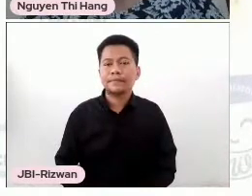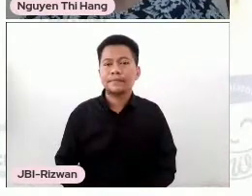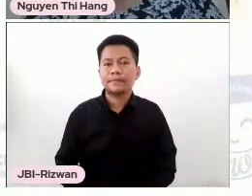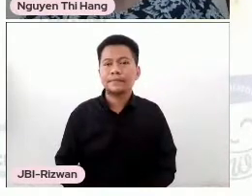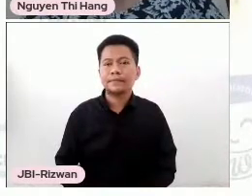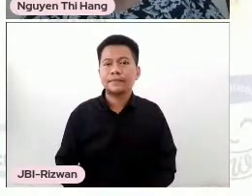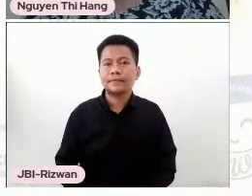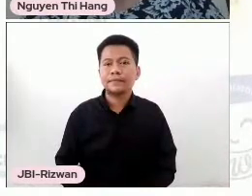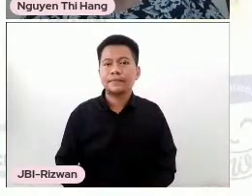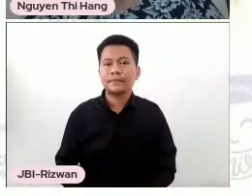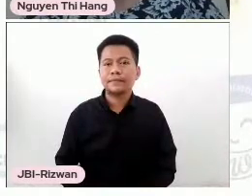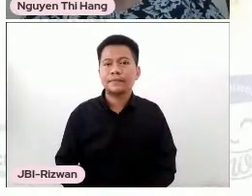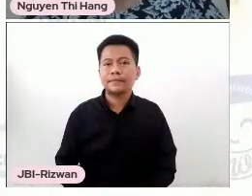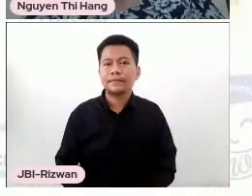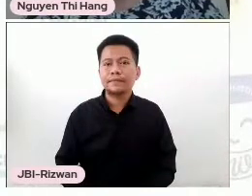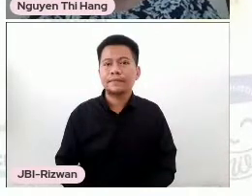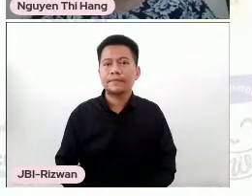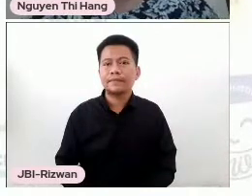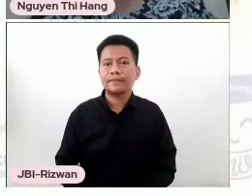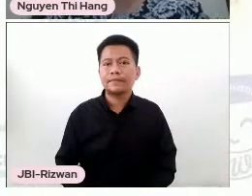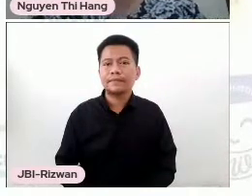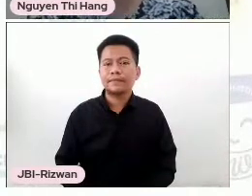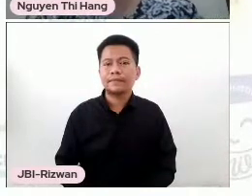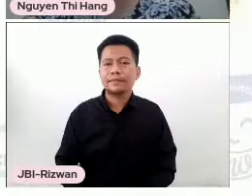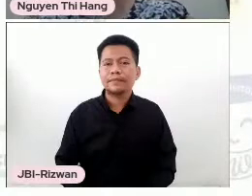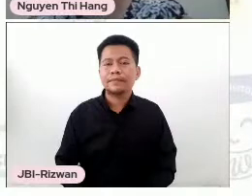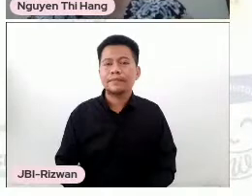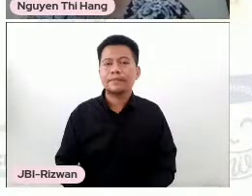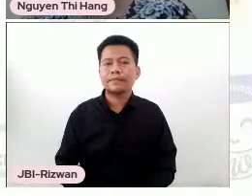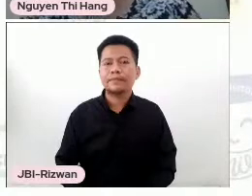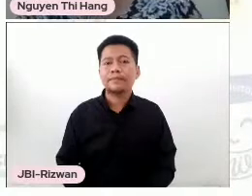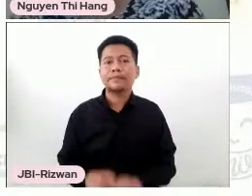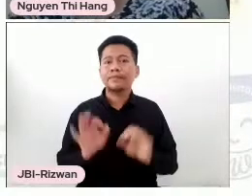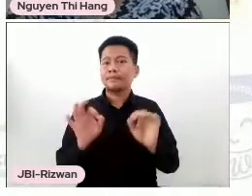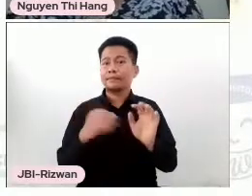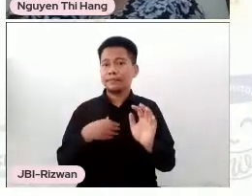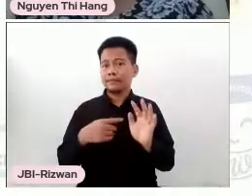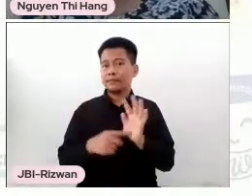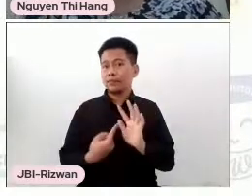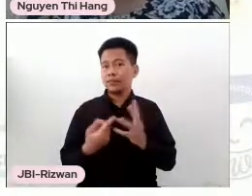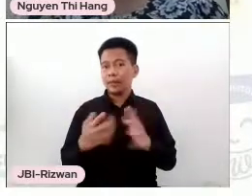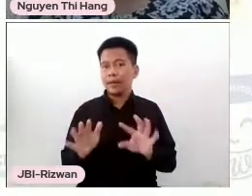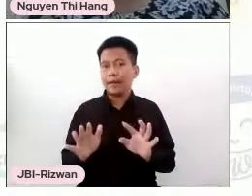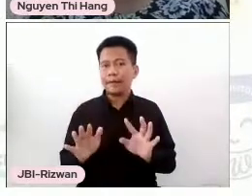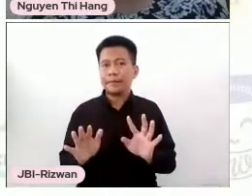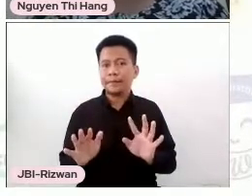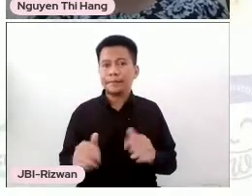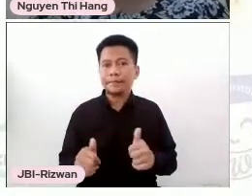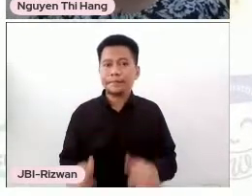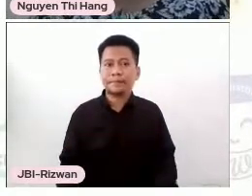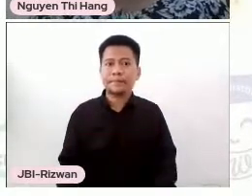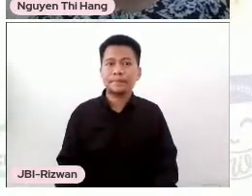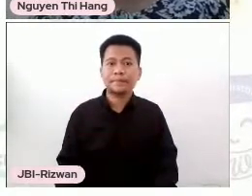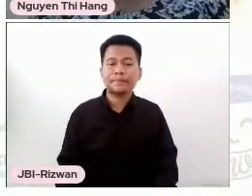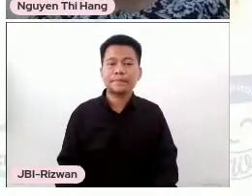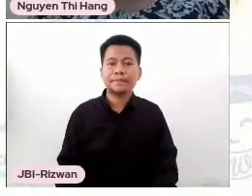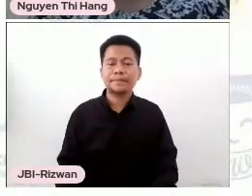Okay, Miss Hang, please continue. Okay, so can I start now? Okay, good. Okay, yeah.